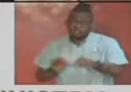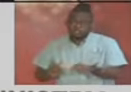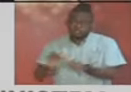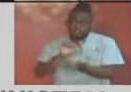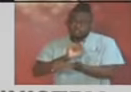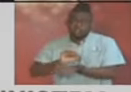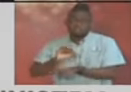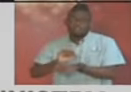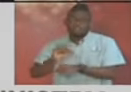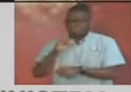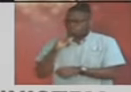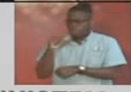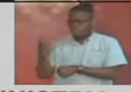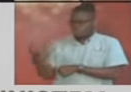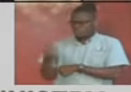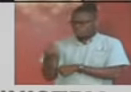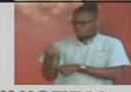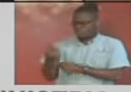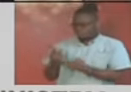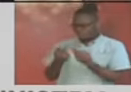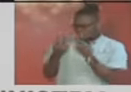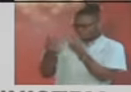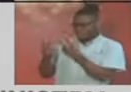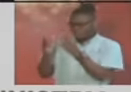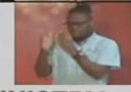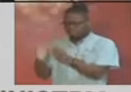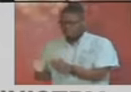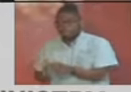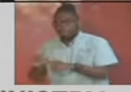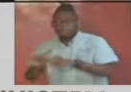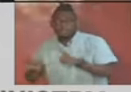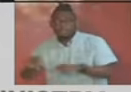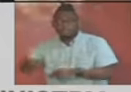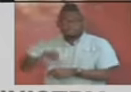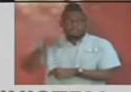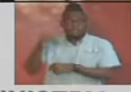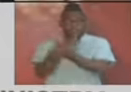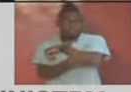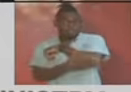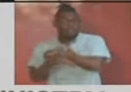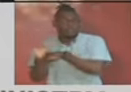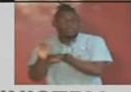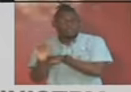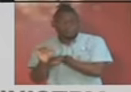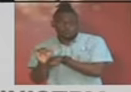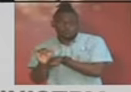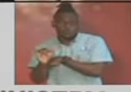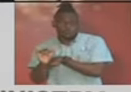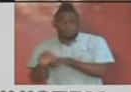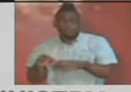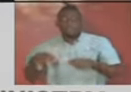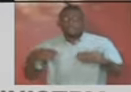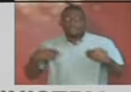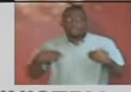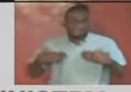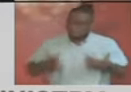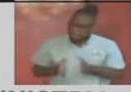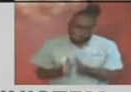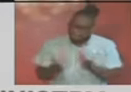but what we have noticed in countries where it has worked well is where the population is also carrying that